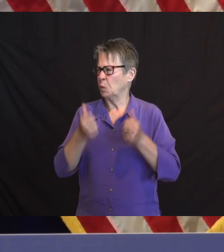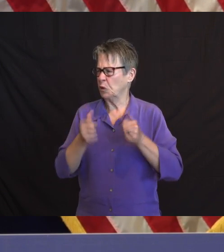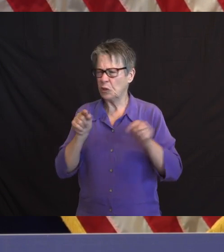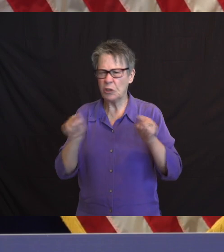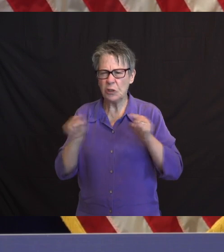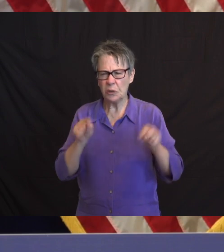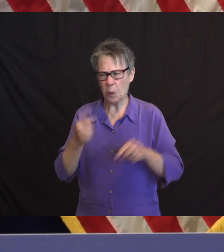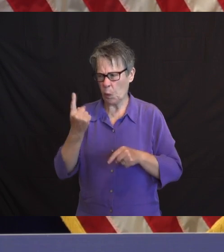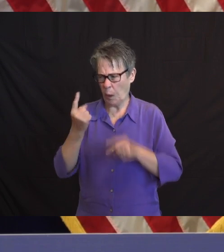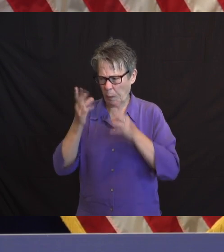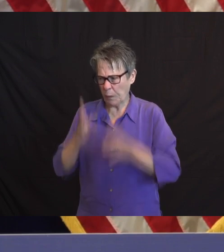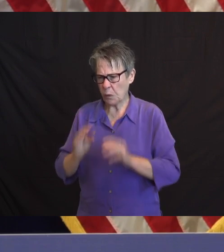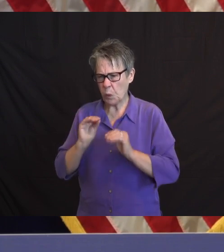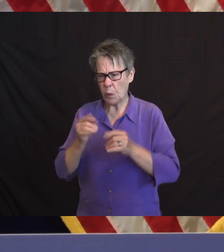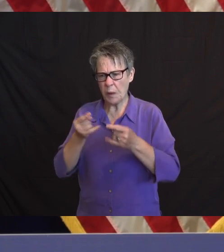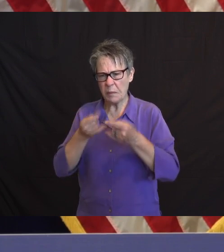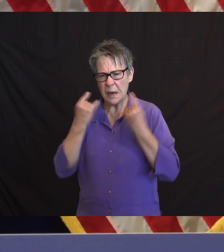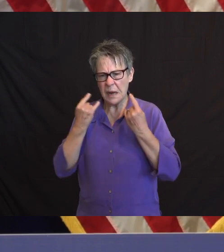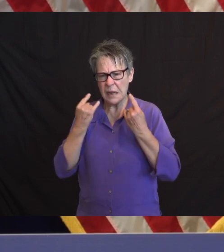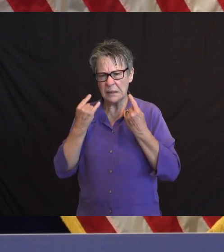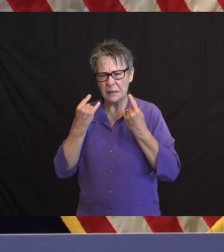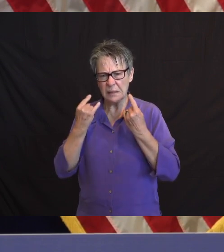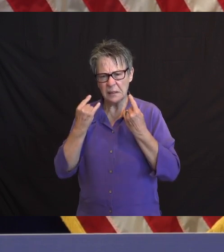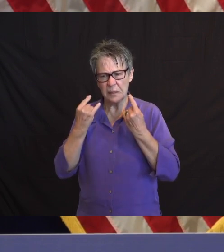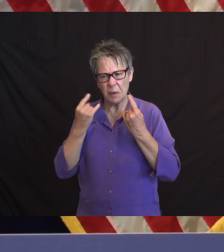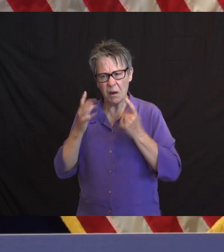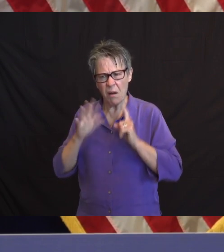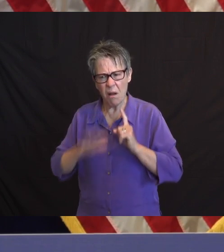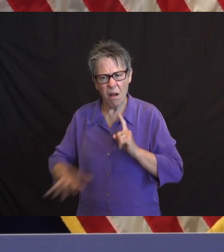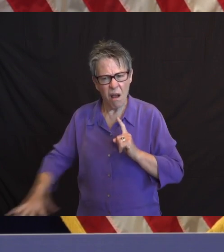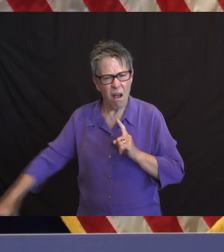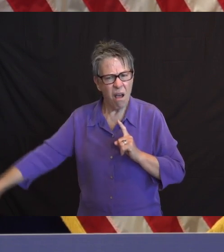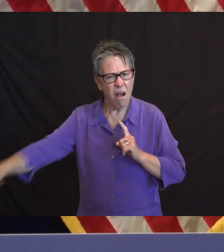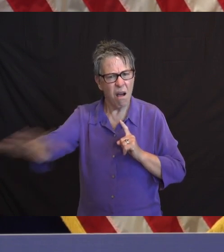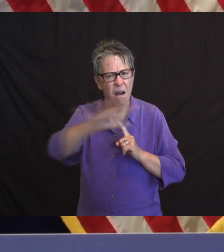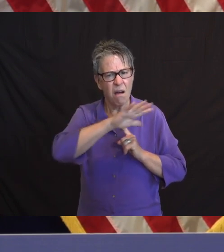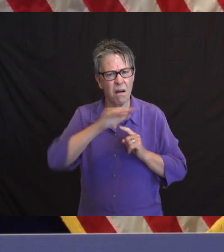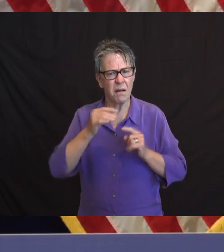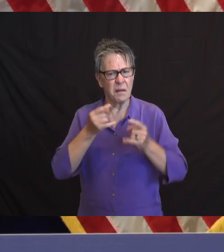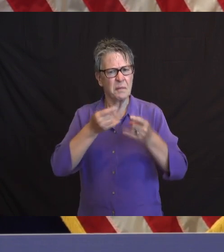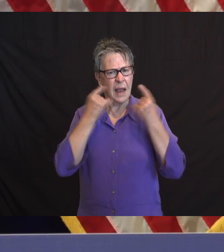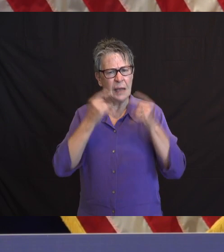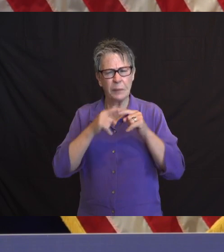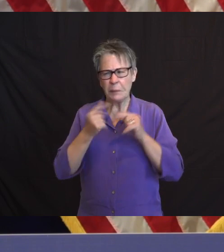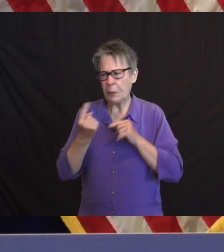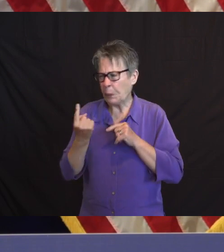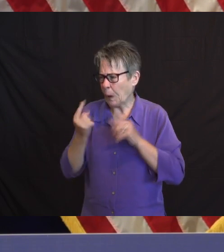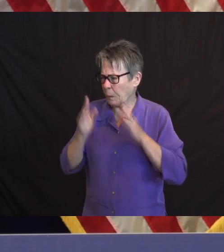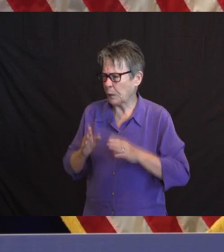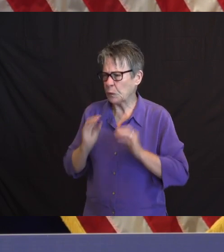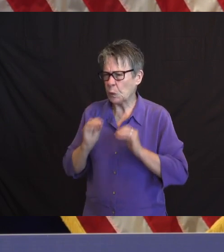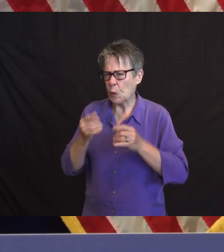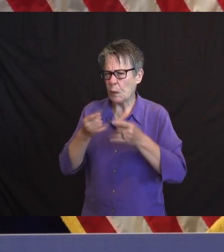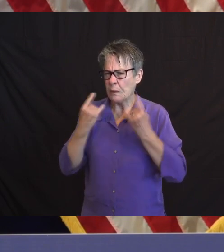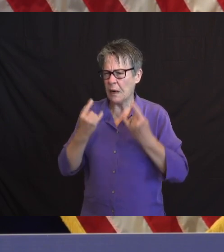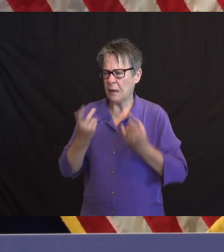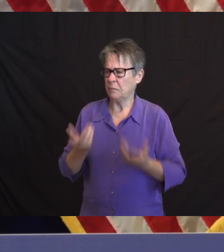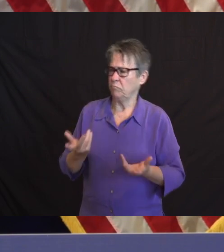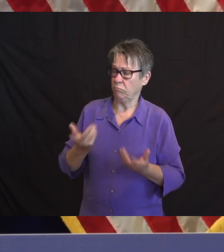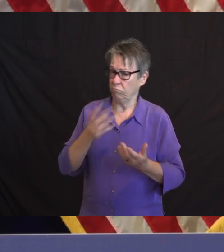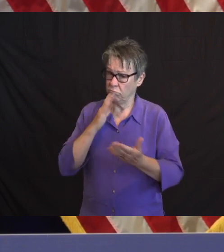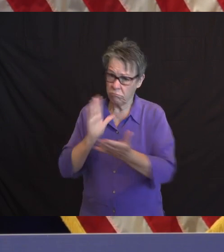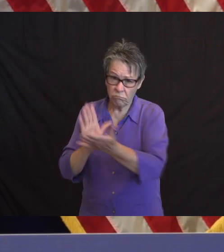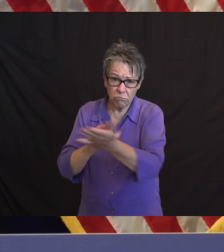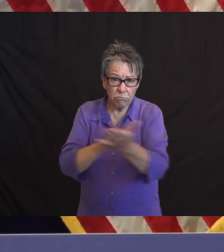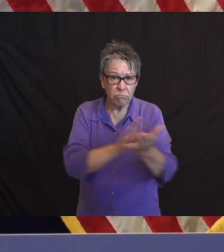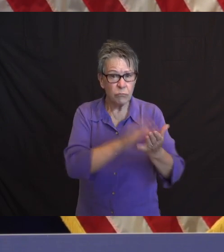Literally, I can't recall seeing one person. We're talking about thousands and thousands of people, so hats off and thank you for that as always. Dante,